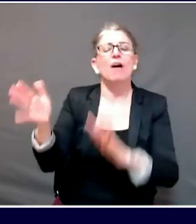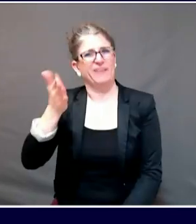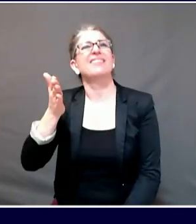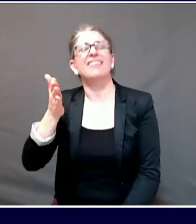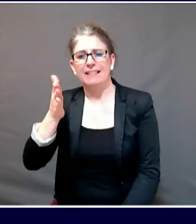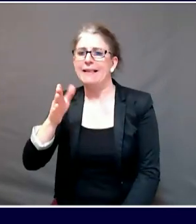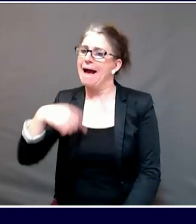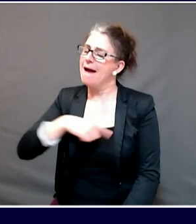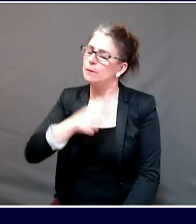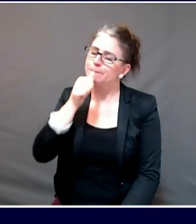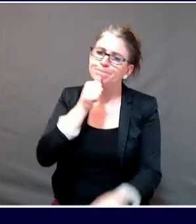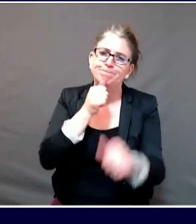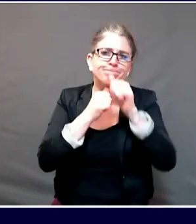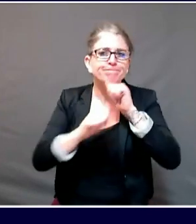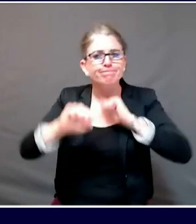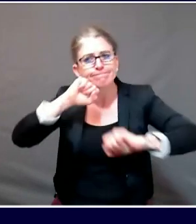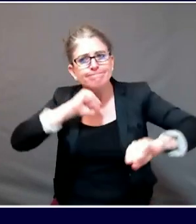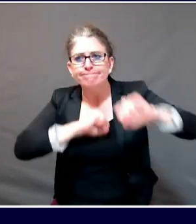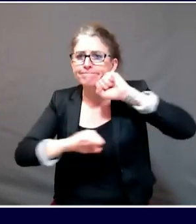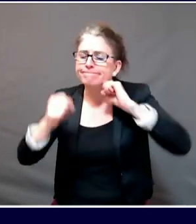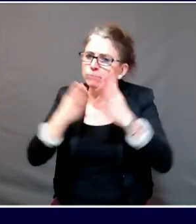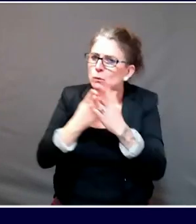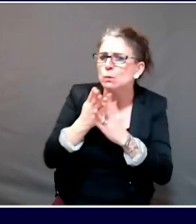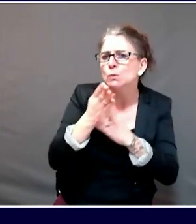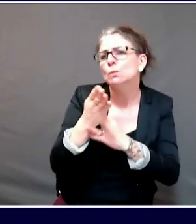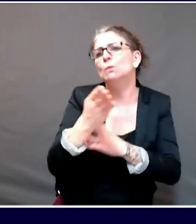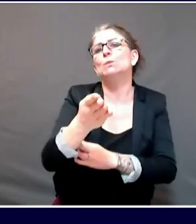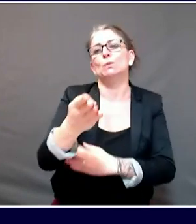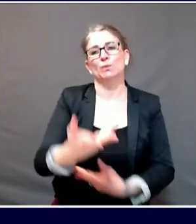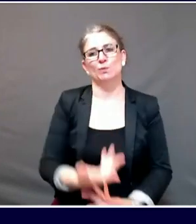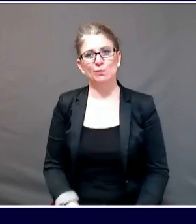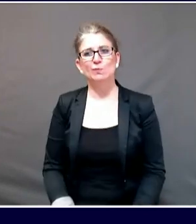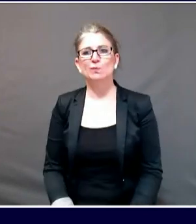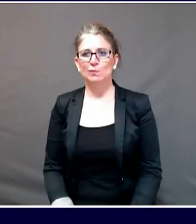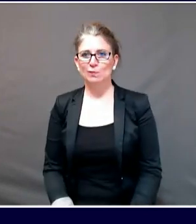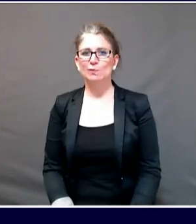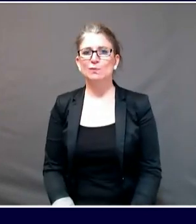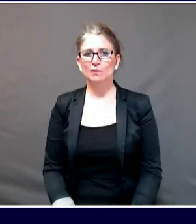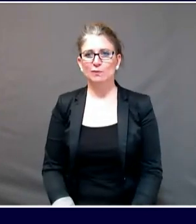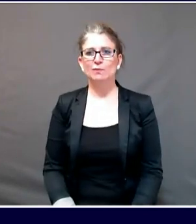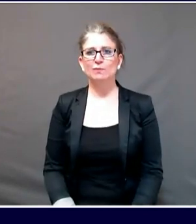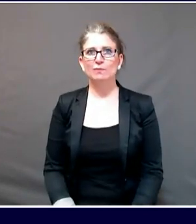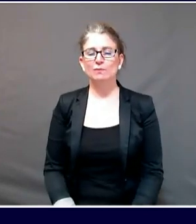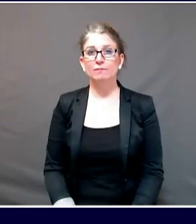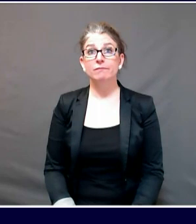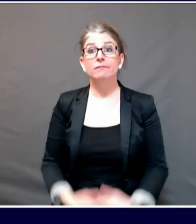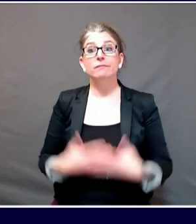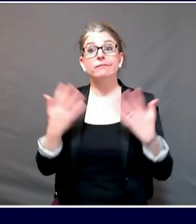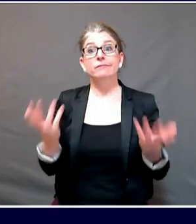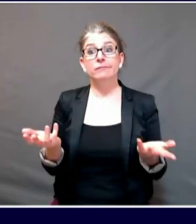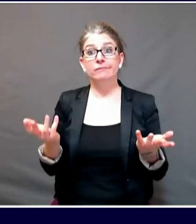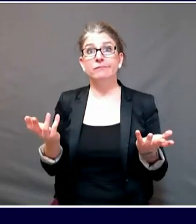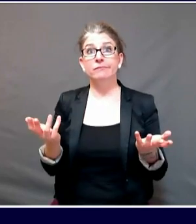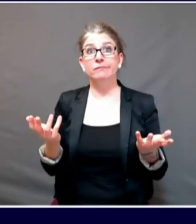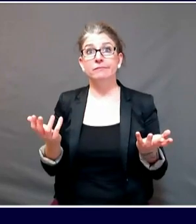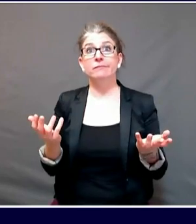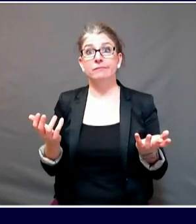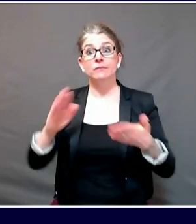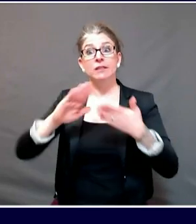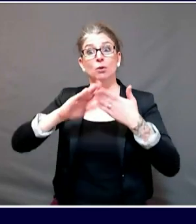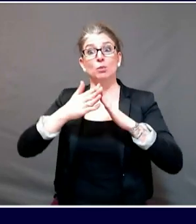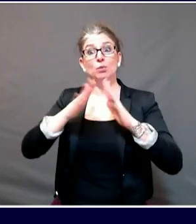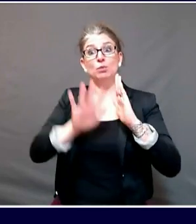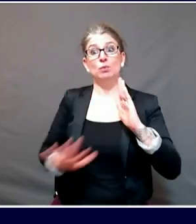be many months away, I'd like to talk a little bit about what you can do today to take control of your